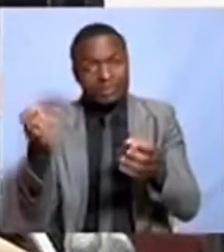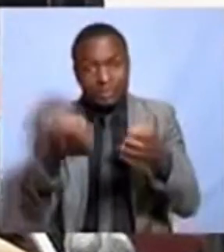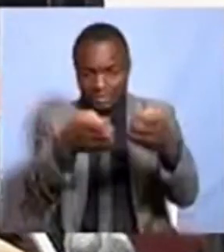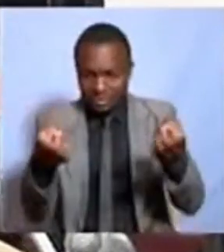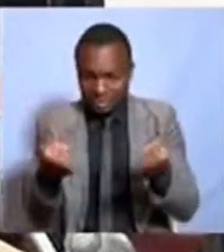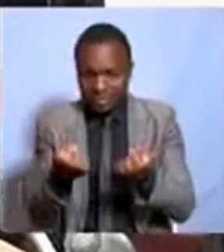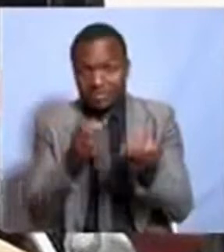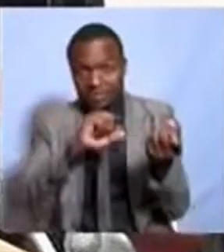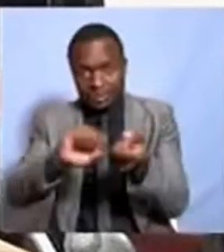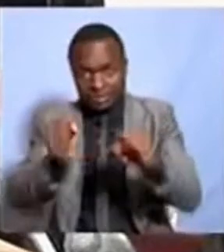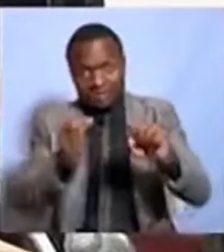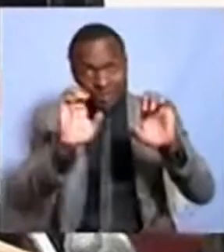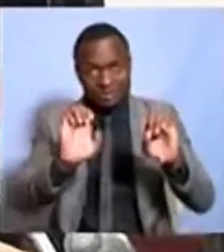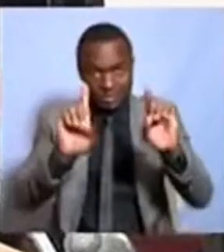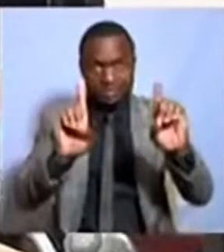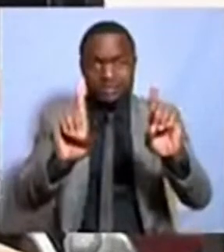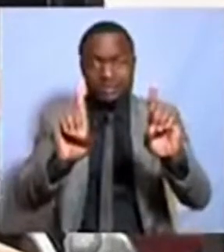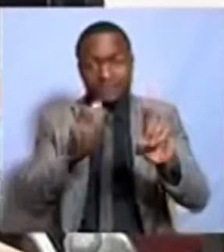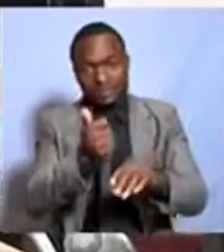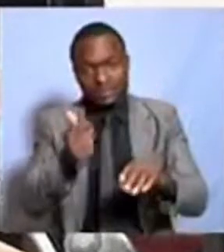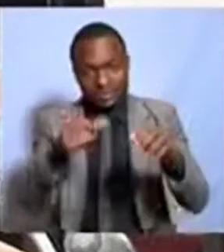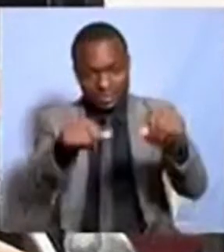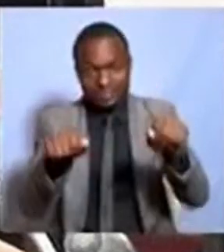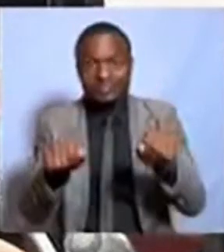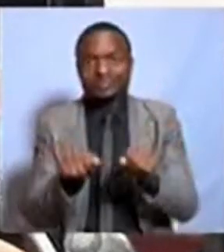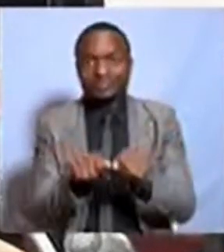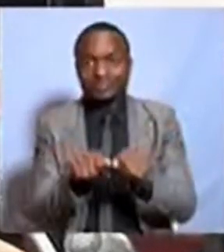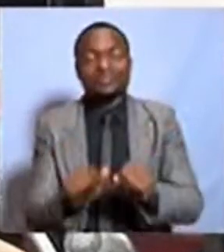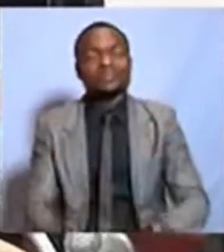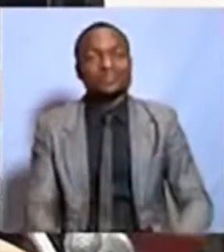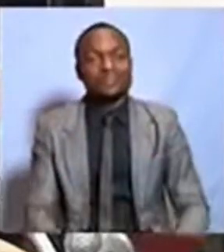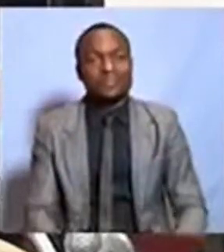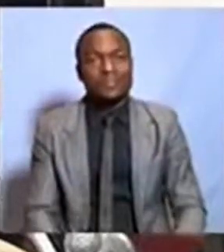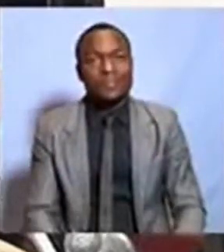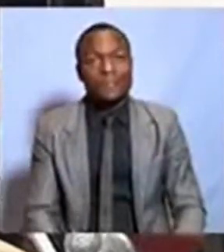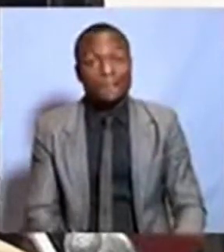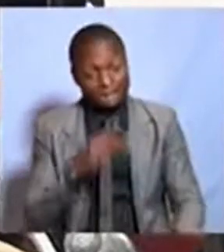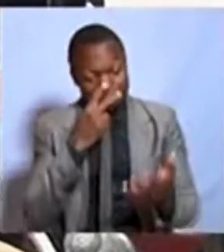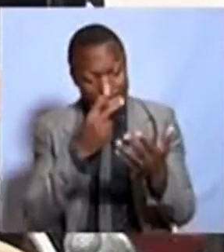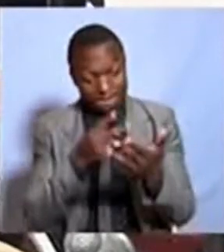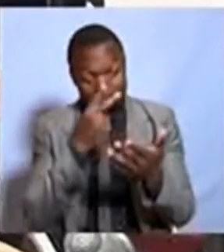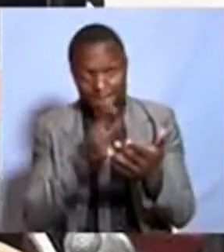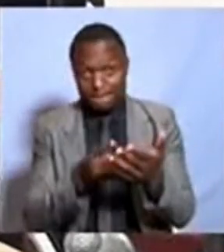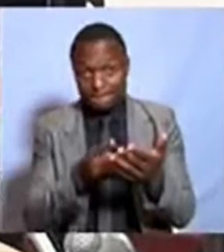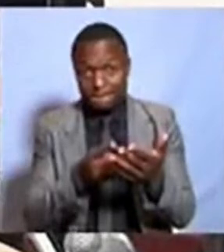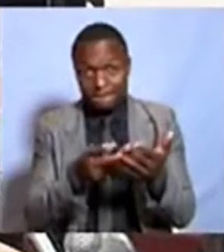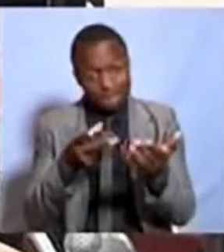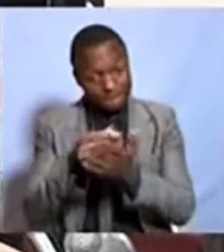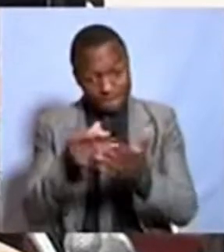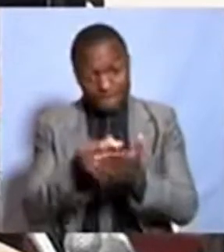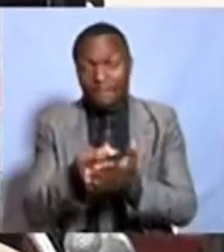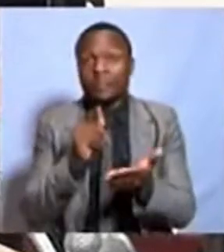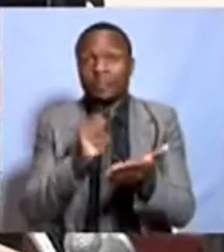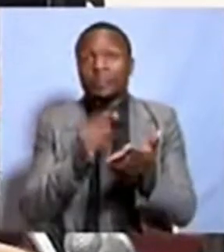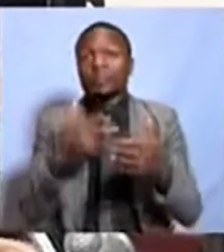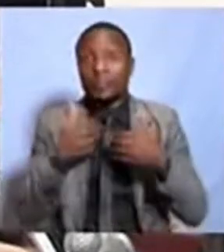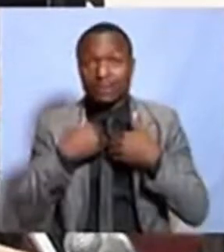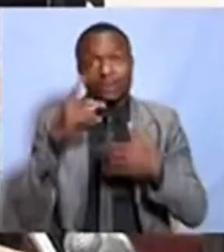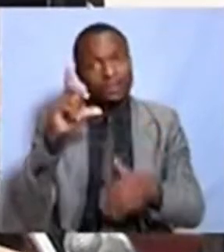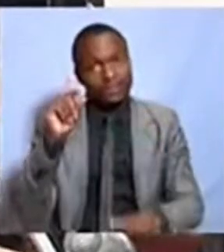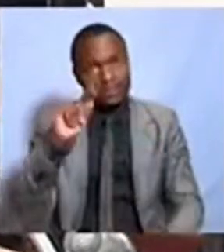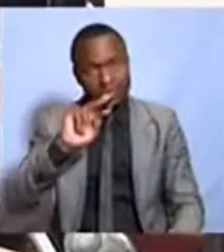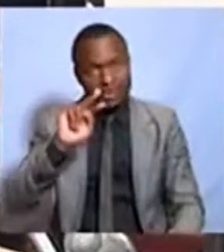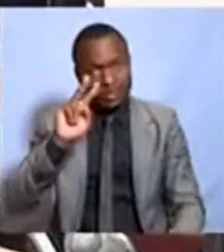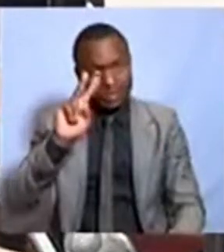protection, education, and so many other areas. So just looking at the resource envelope that we had in 2023 and that